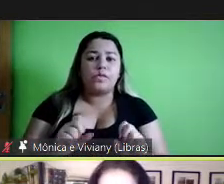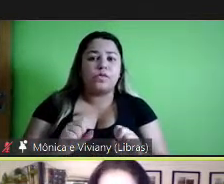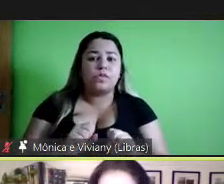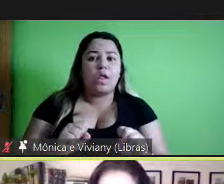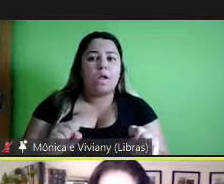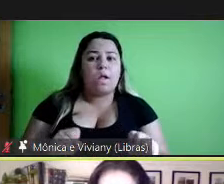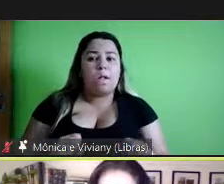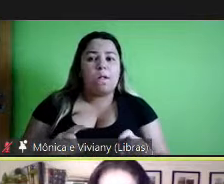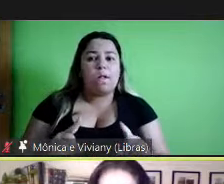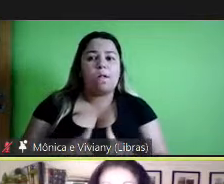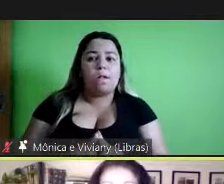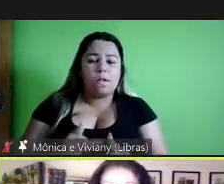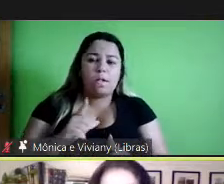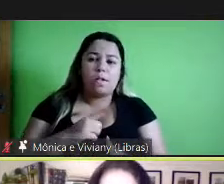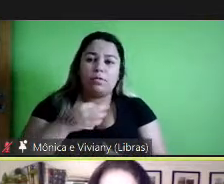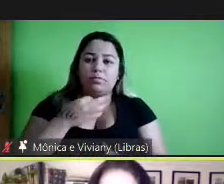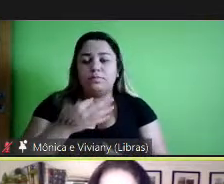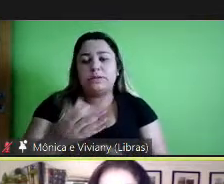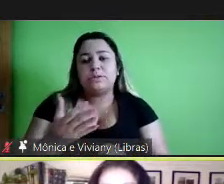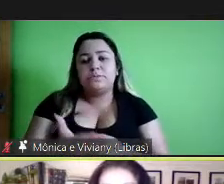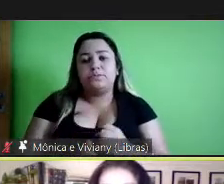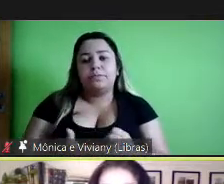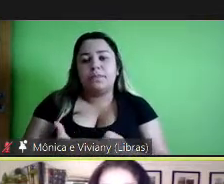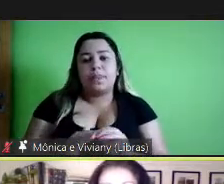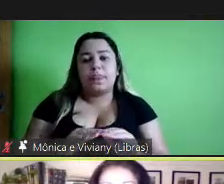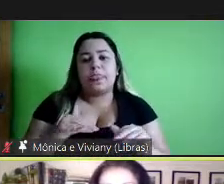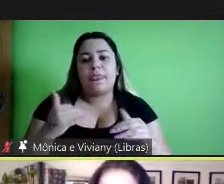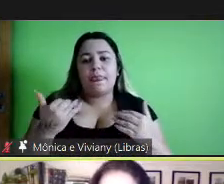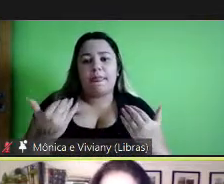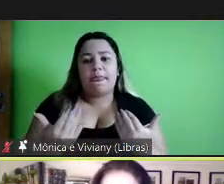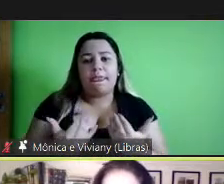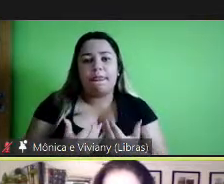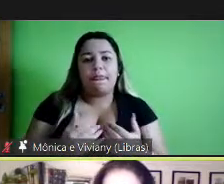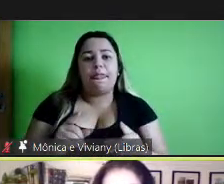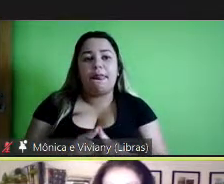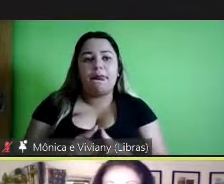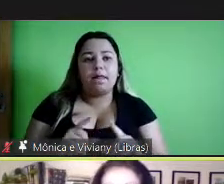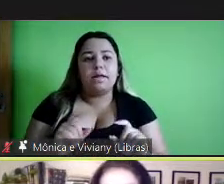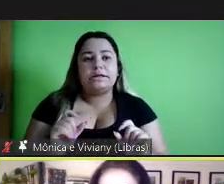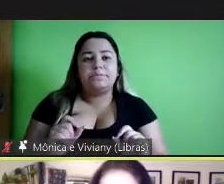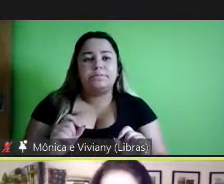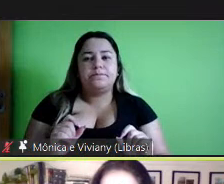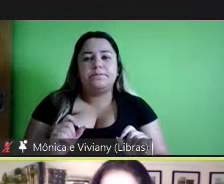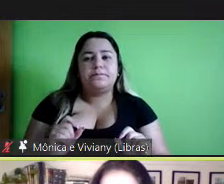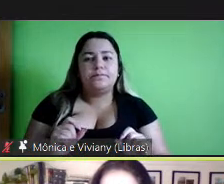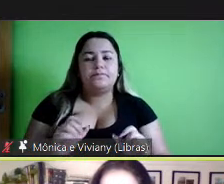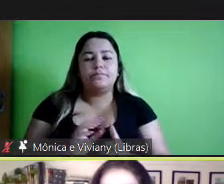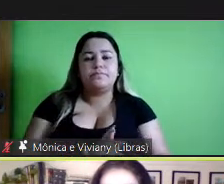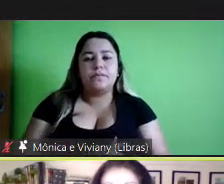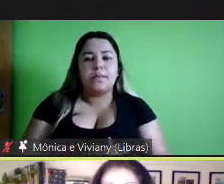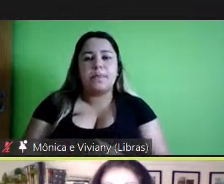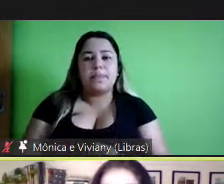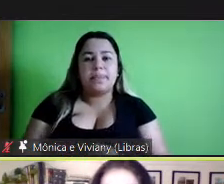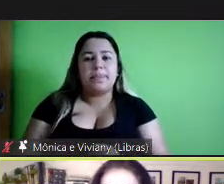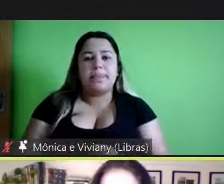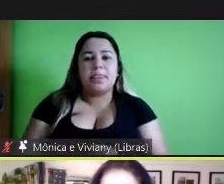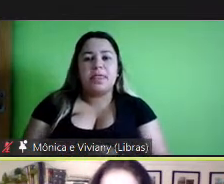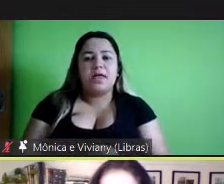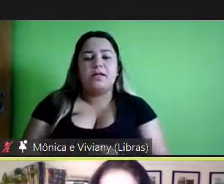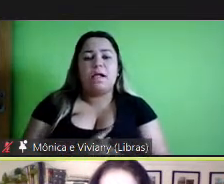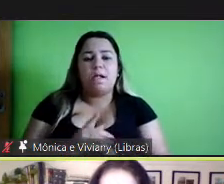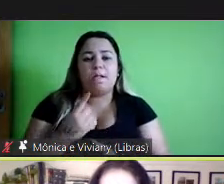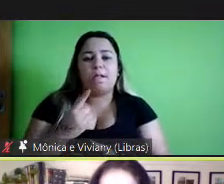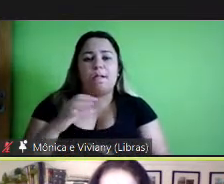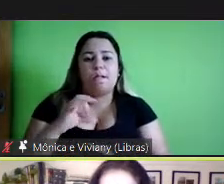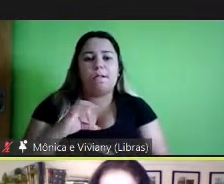GRADE methodology. The final guideline included 19 chapters and 80 recommendations covering a broad